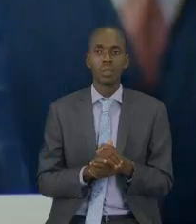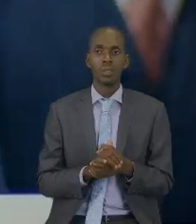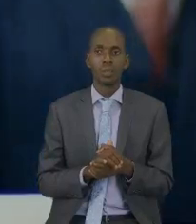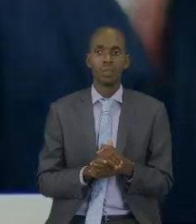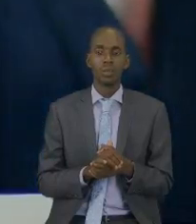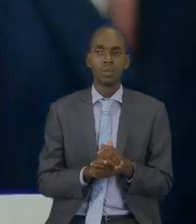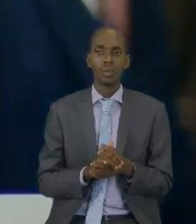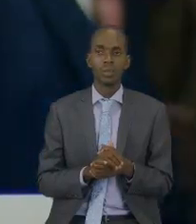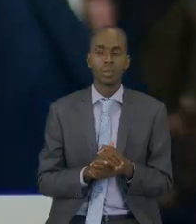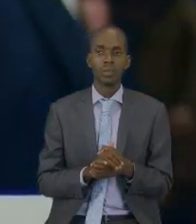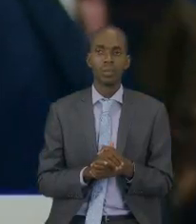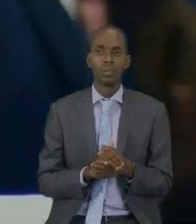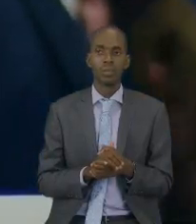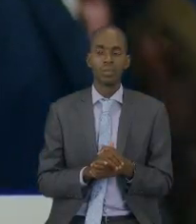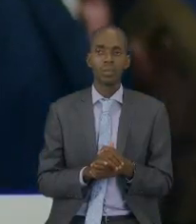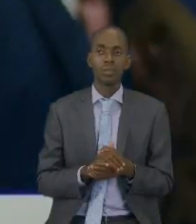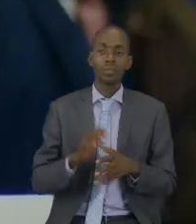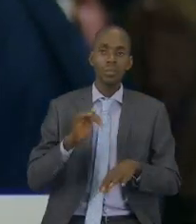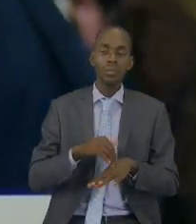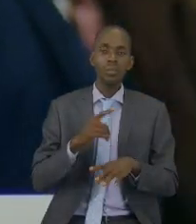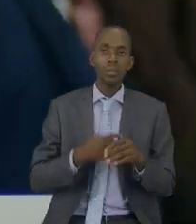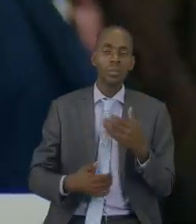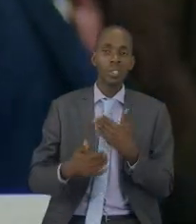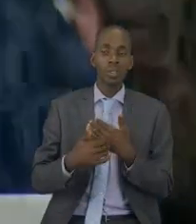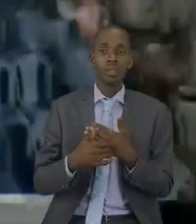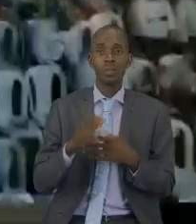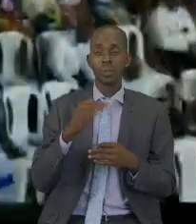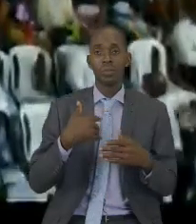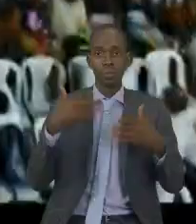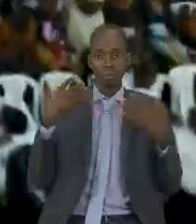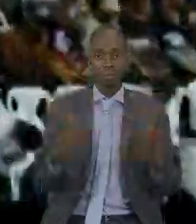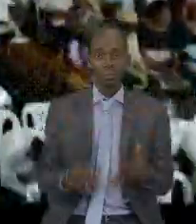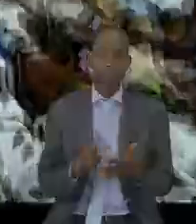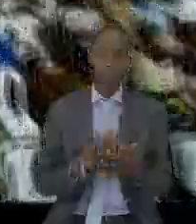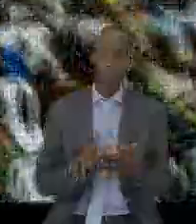2 rows the back, if you are true, wave your hand at me.